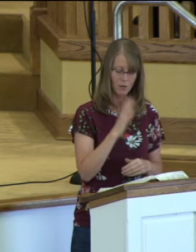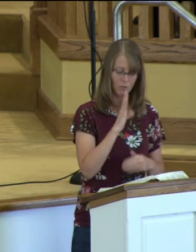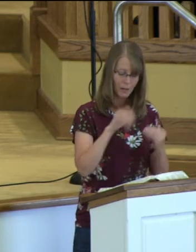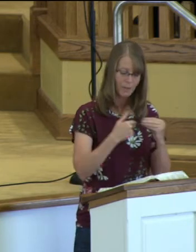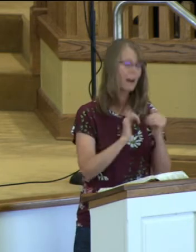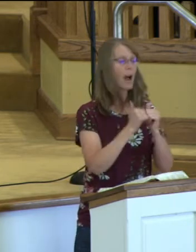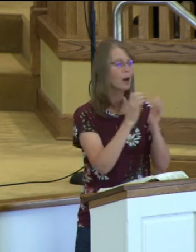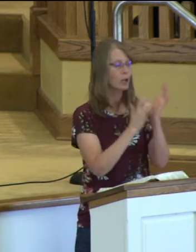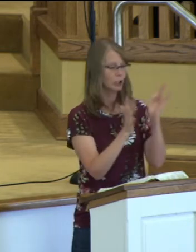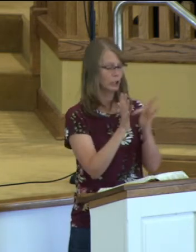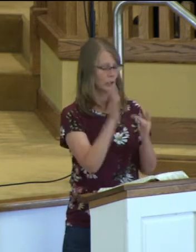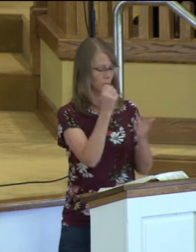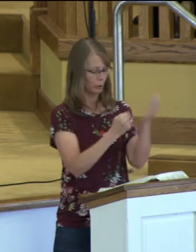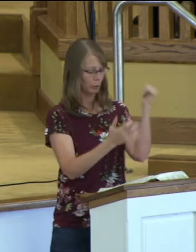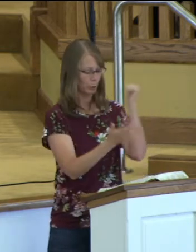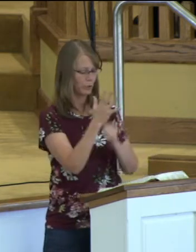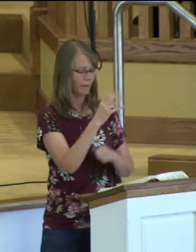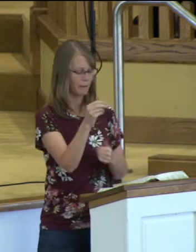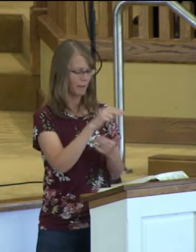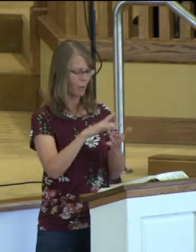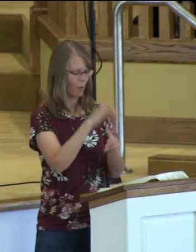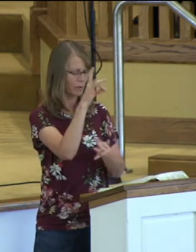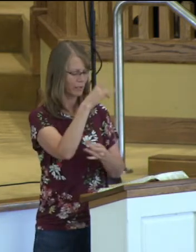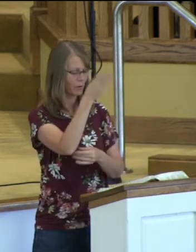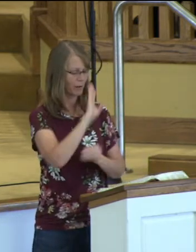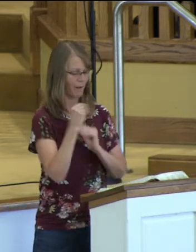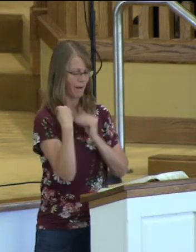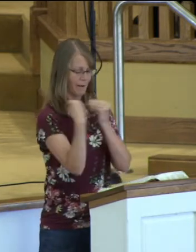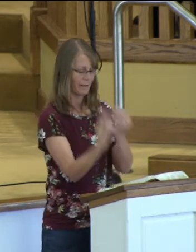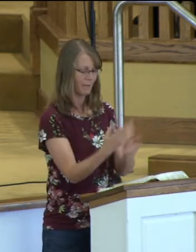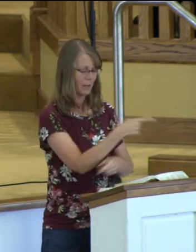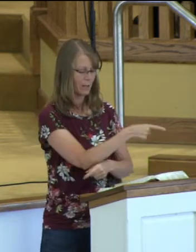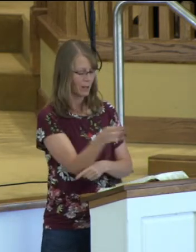is also the Holy Ghost, whom God hath given to them that obey him.